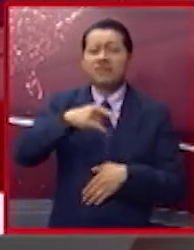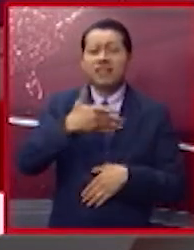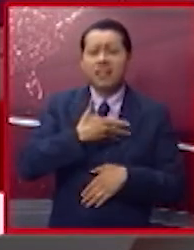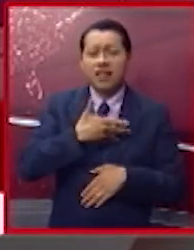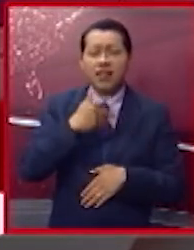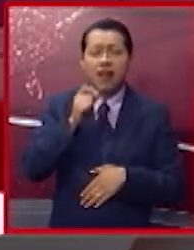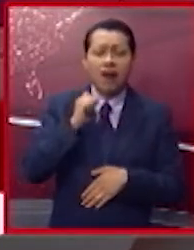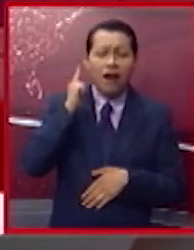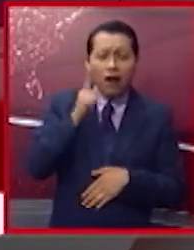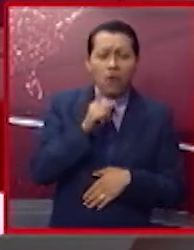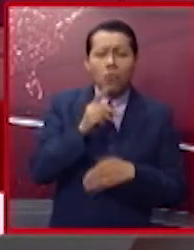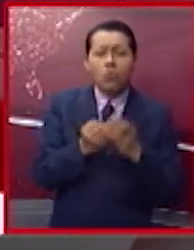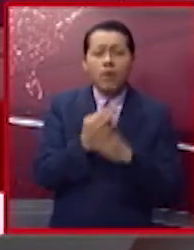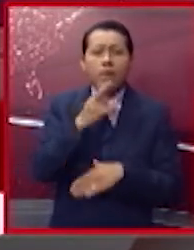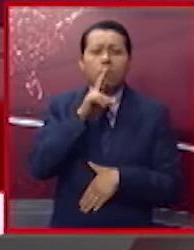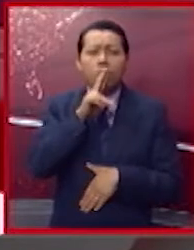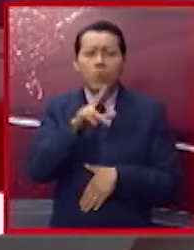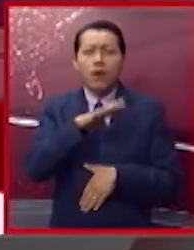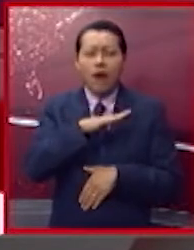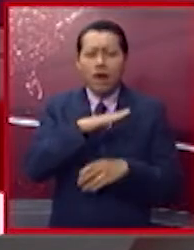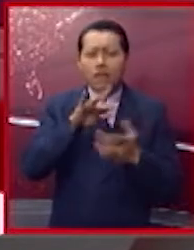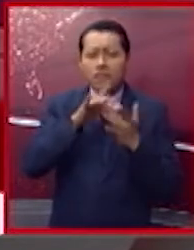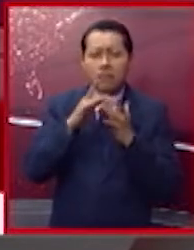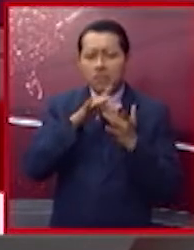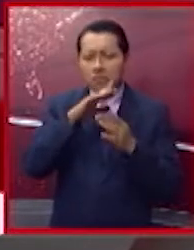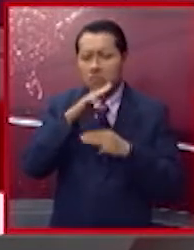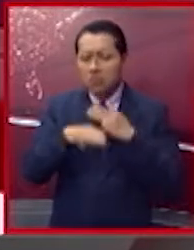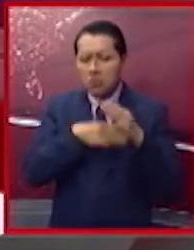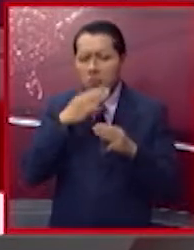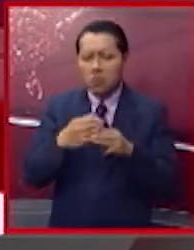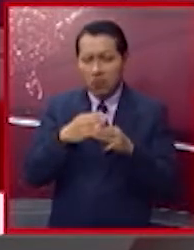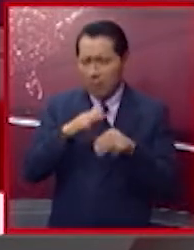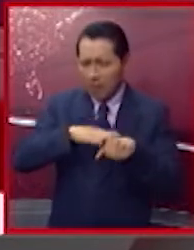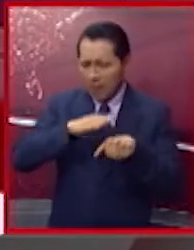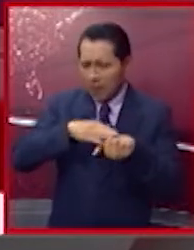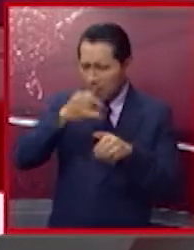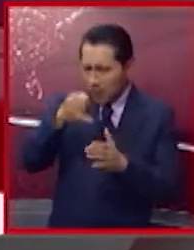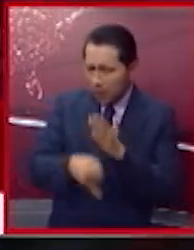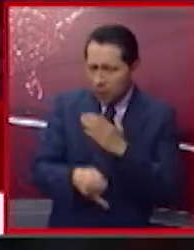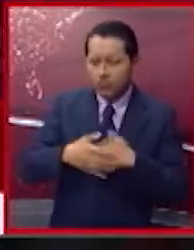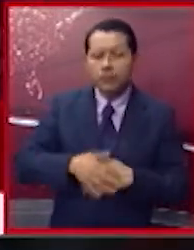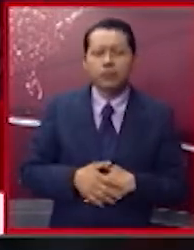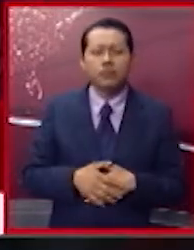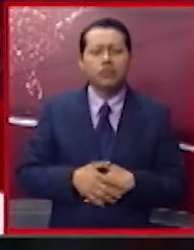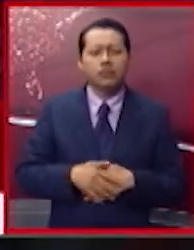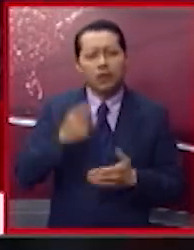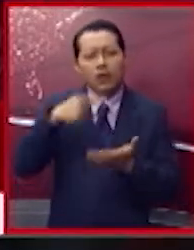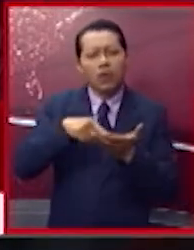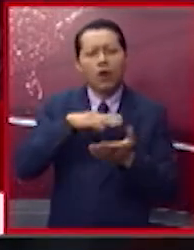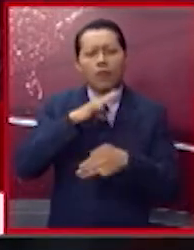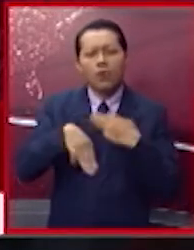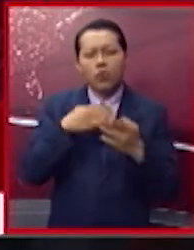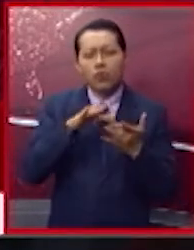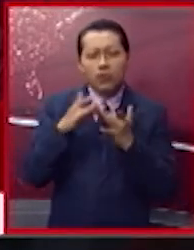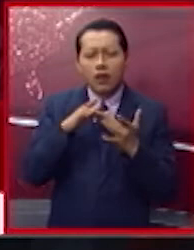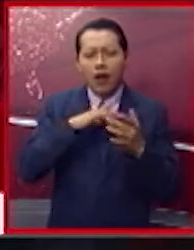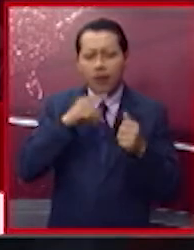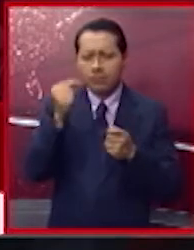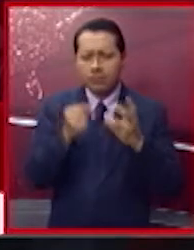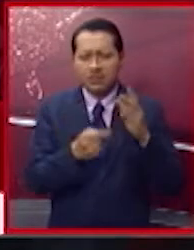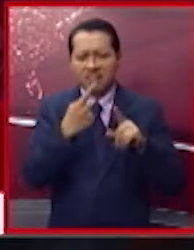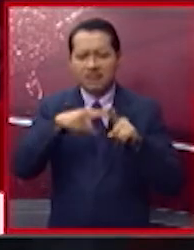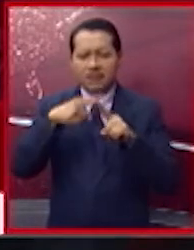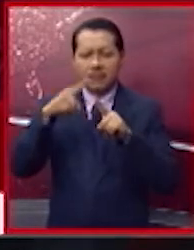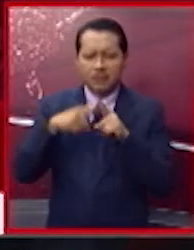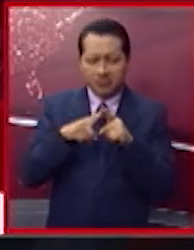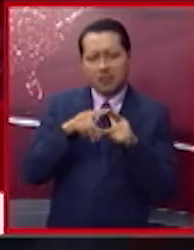answer for has globalization gone too far? I think globalization has gone too far in some respect, has not gone too